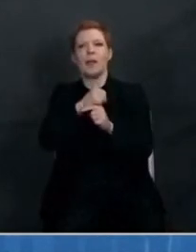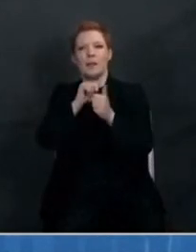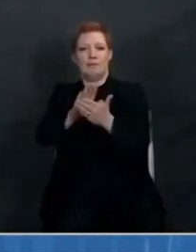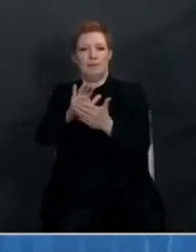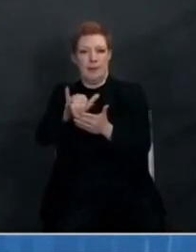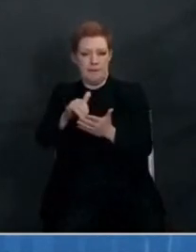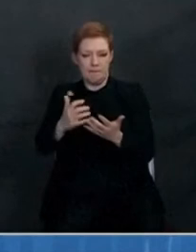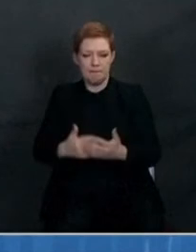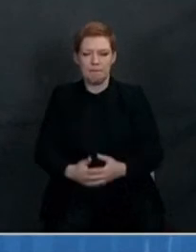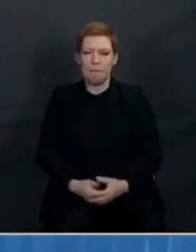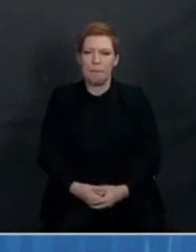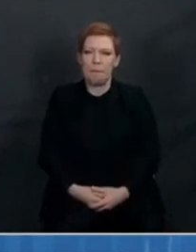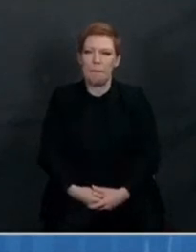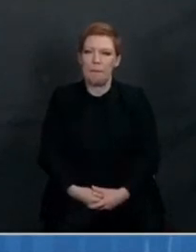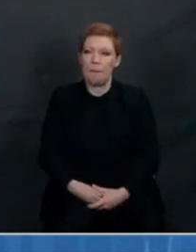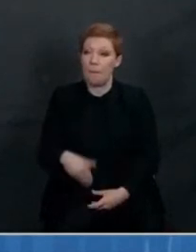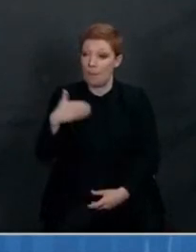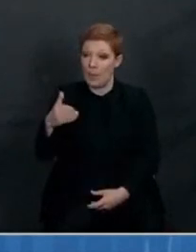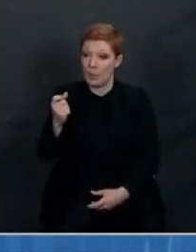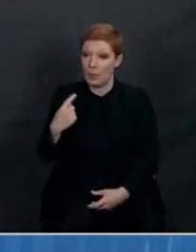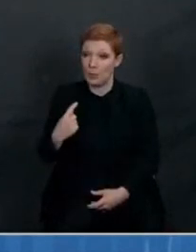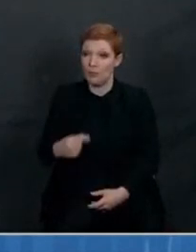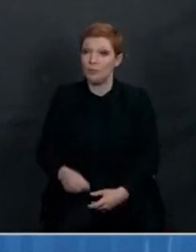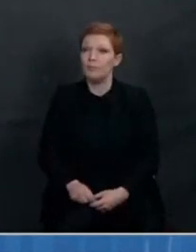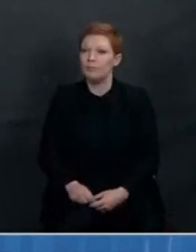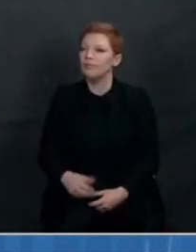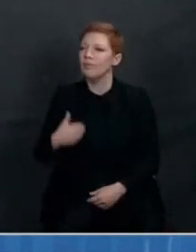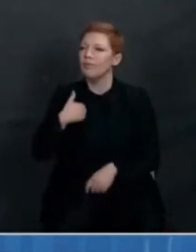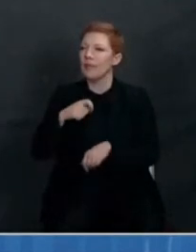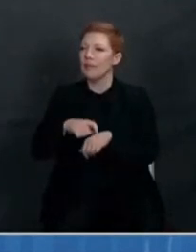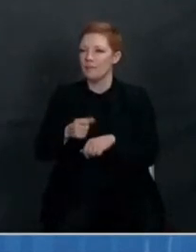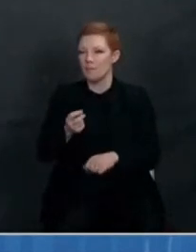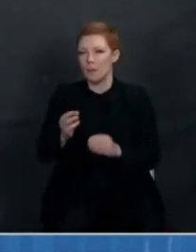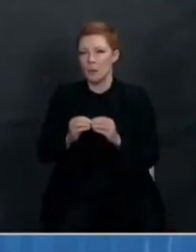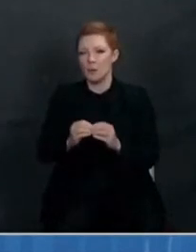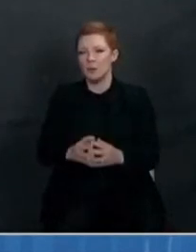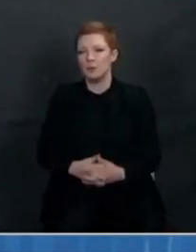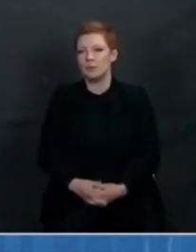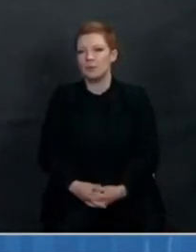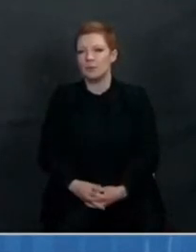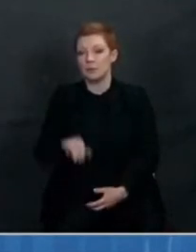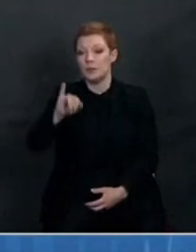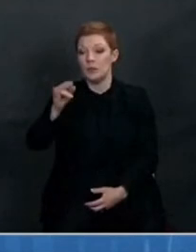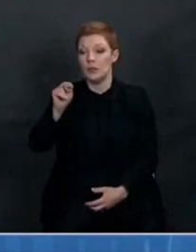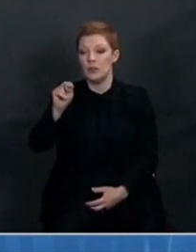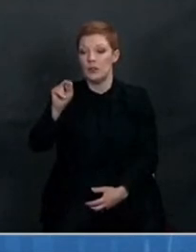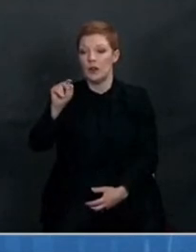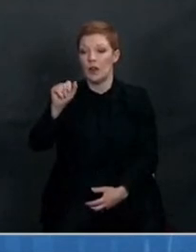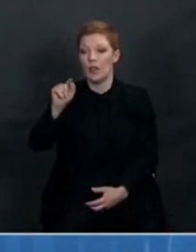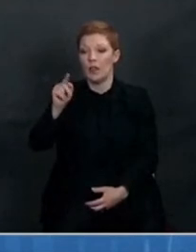question. All right, we have time for a couple more questions. Next, we'll go to Jonathan Cohn at the Huffington Post.